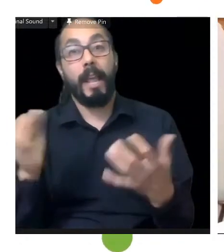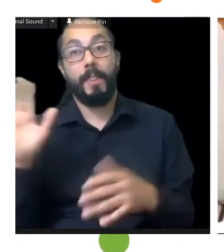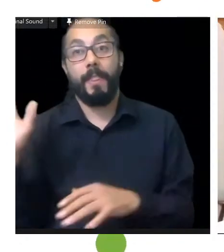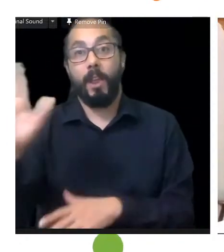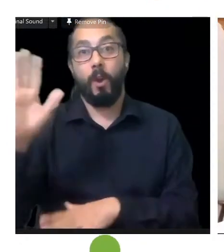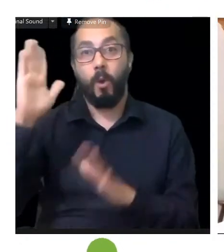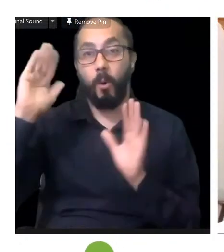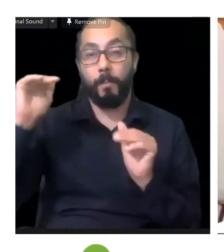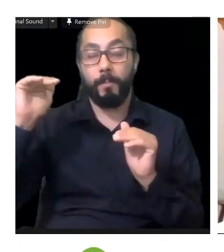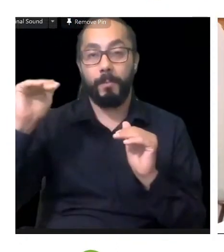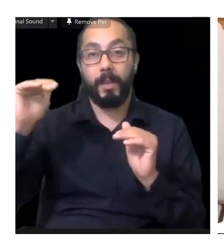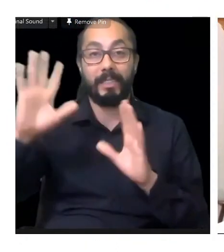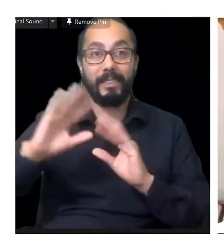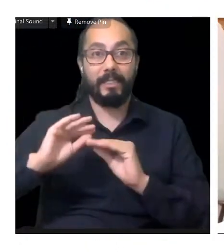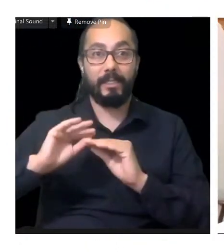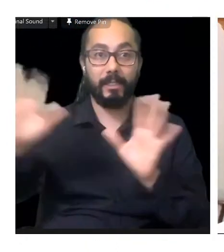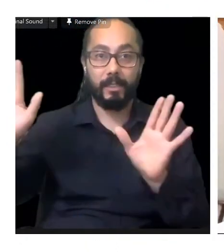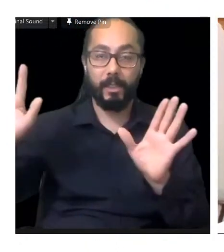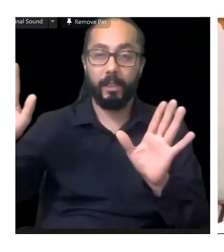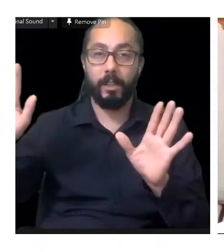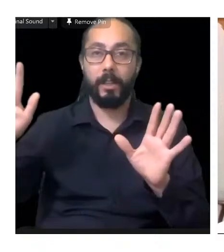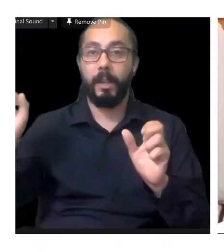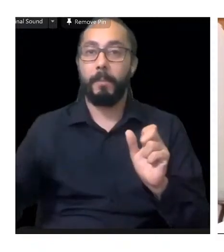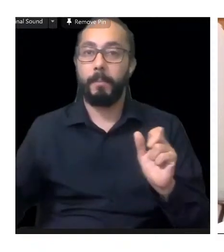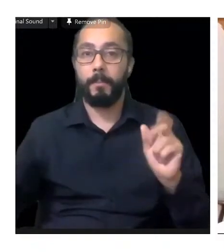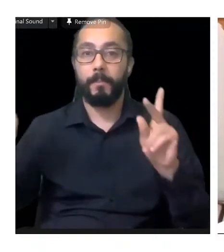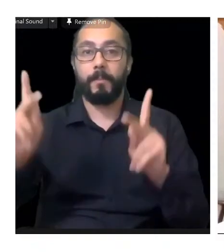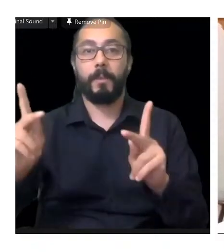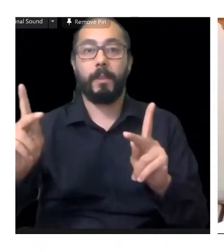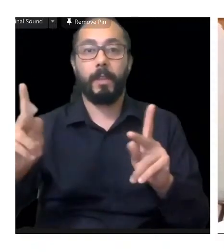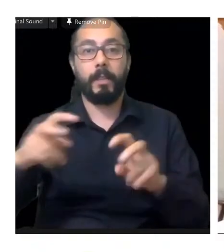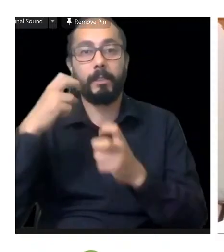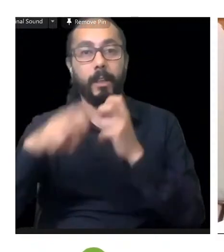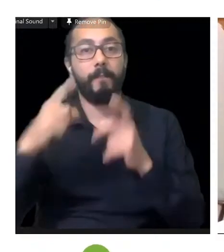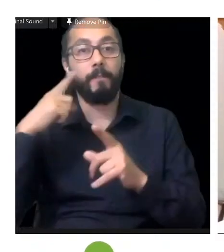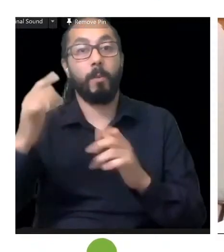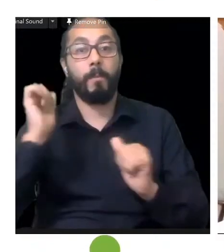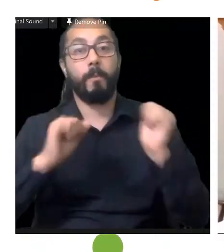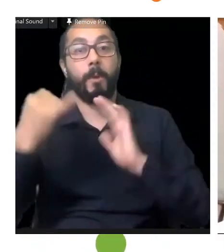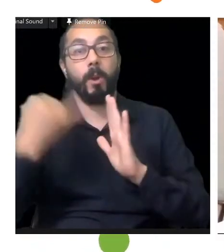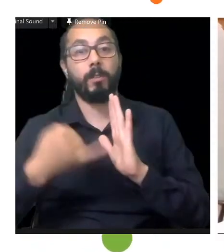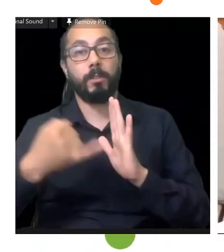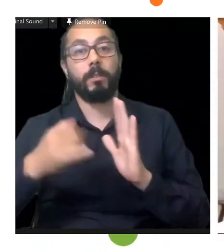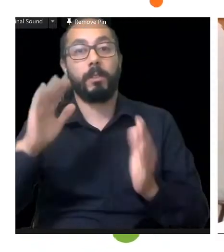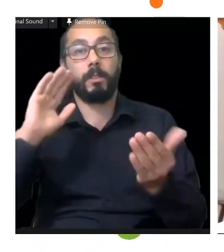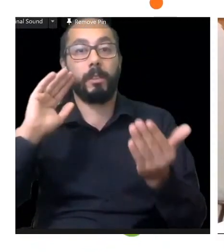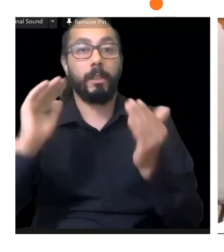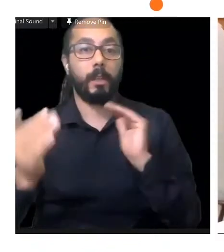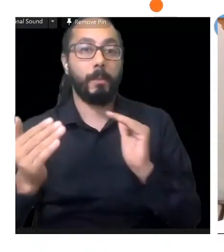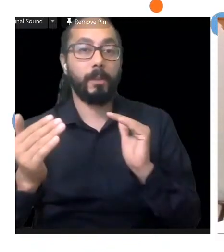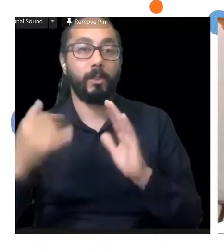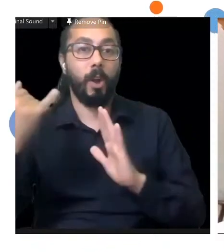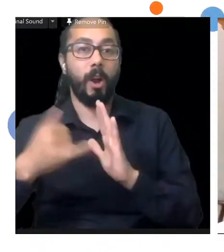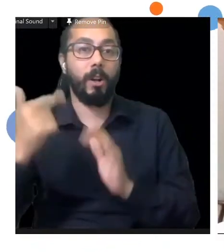an appetite to get back there. It's tougher for performing arts than it is for, say, art galleries and museums right